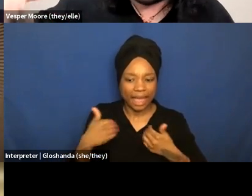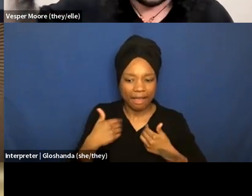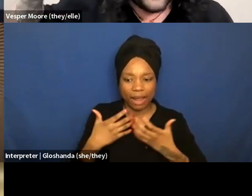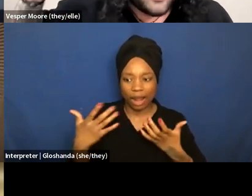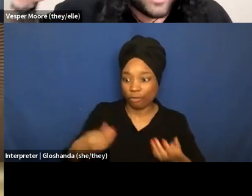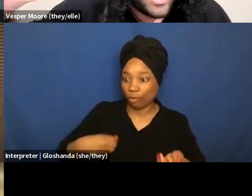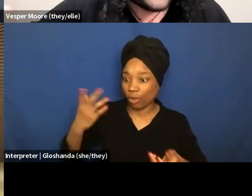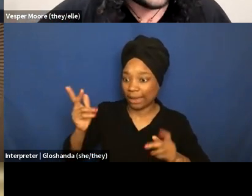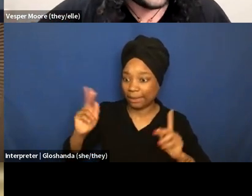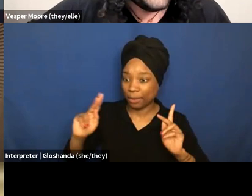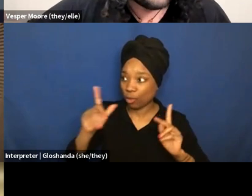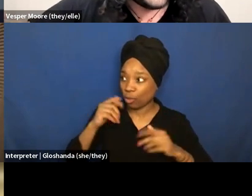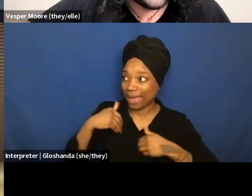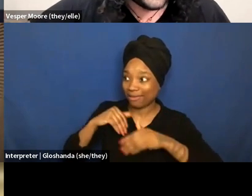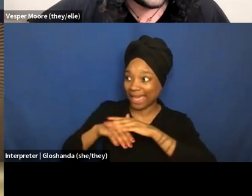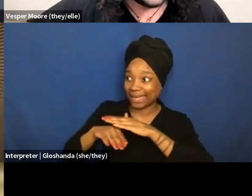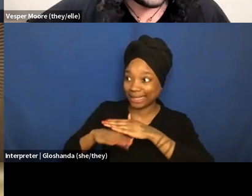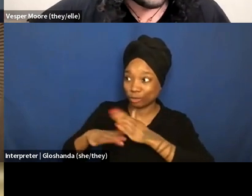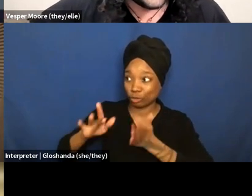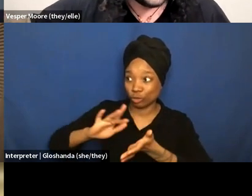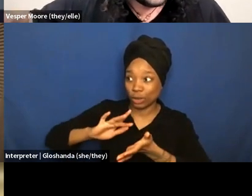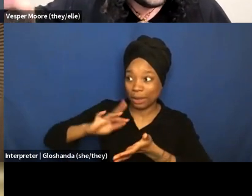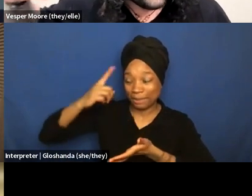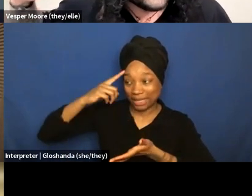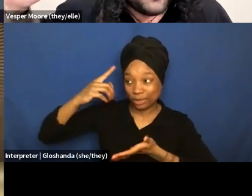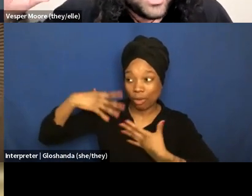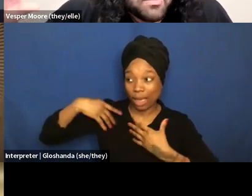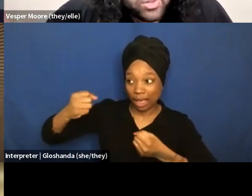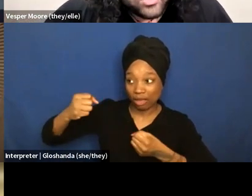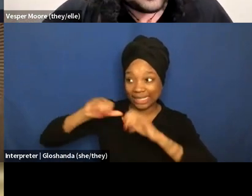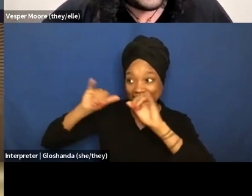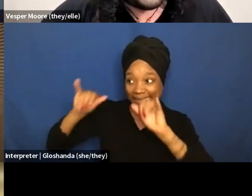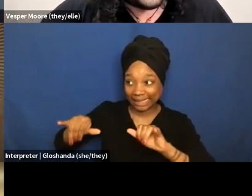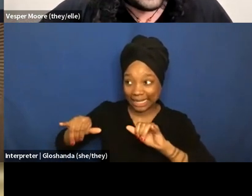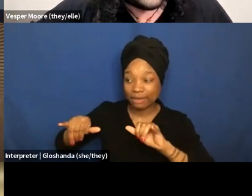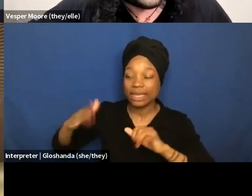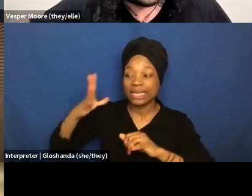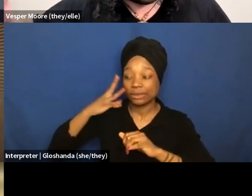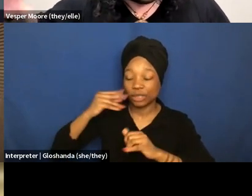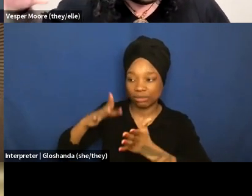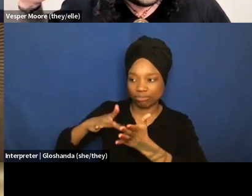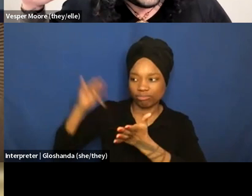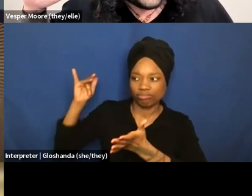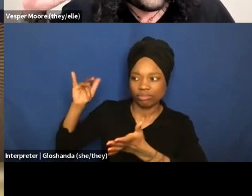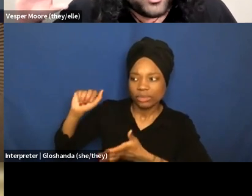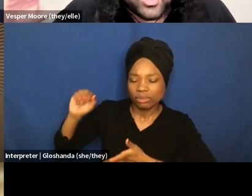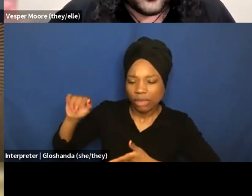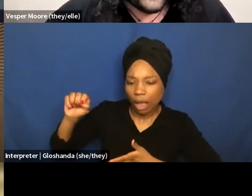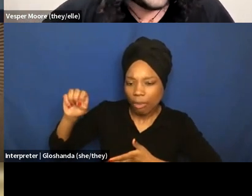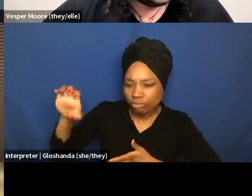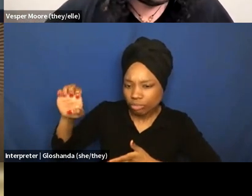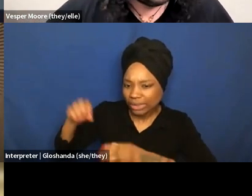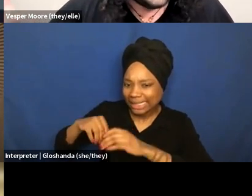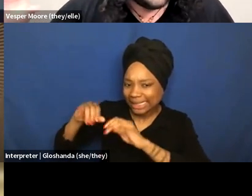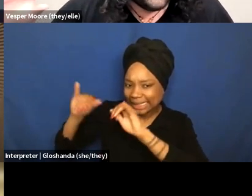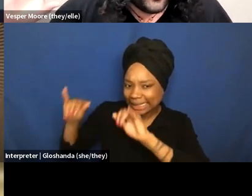white folk who have access to the mental health system, right, who end up being abused by that mental health system and would wonder